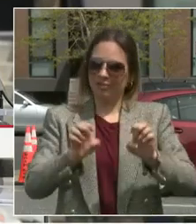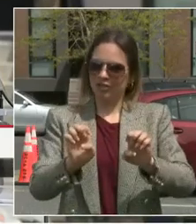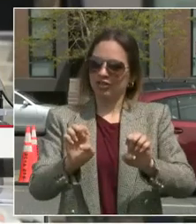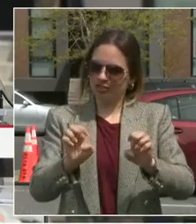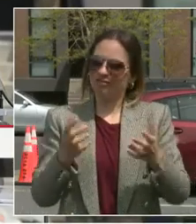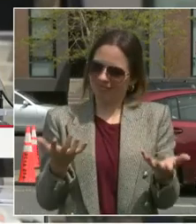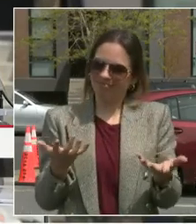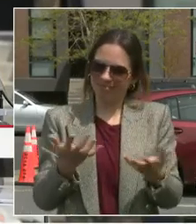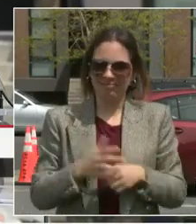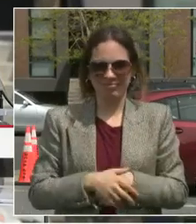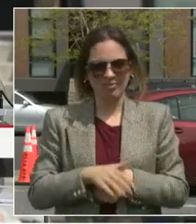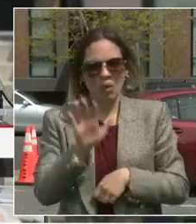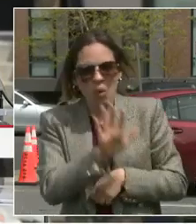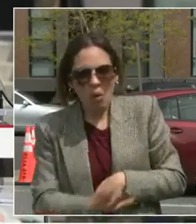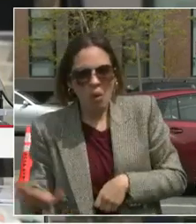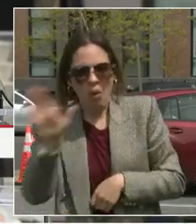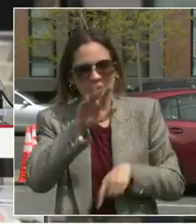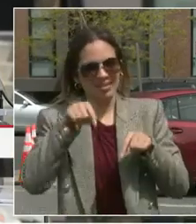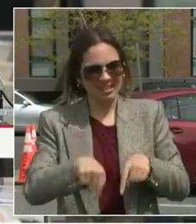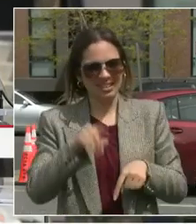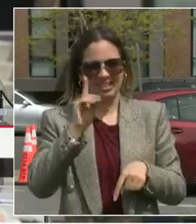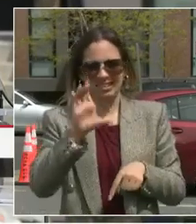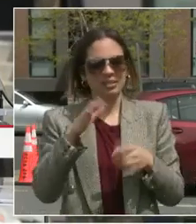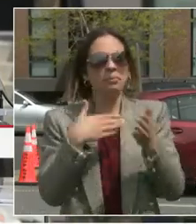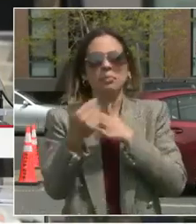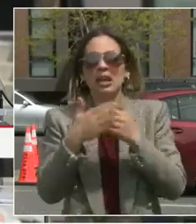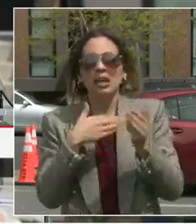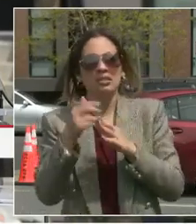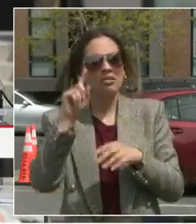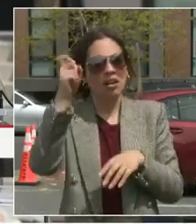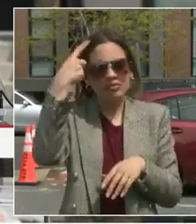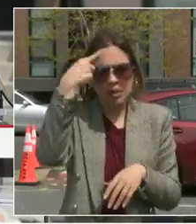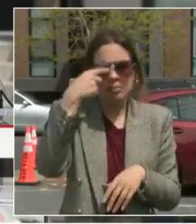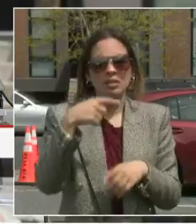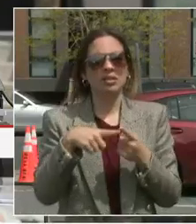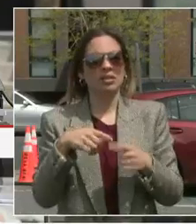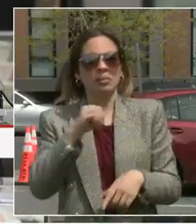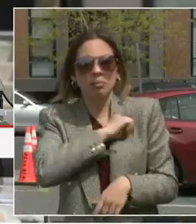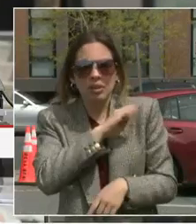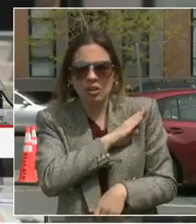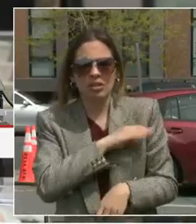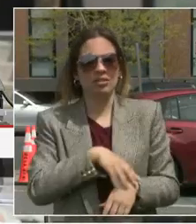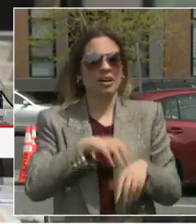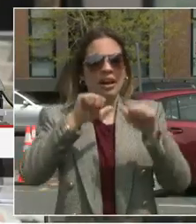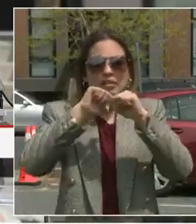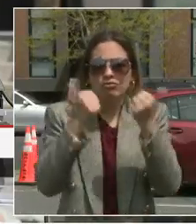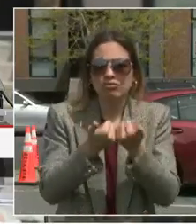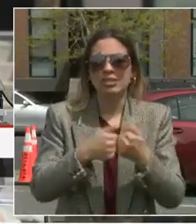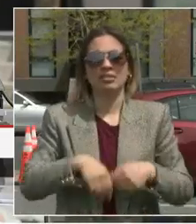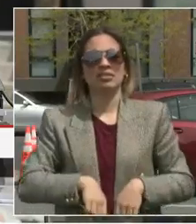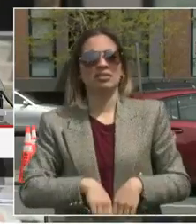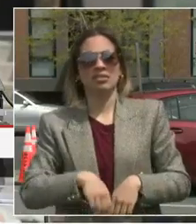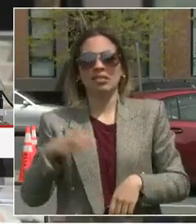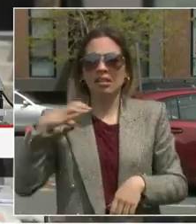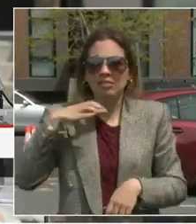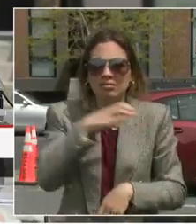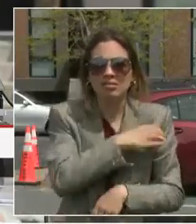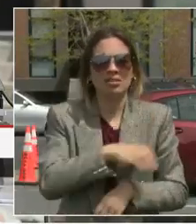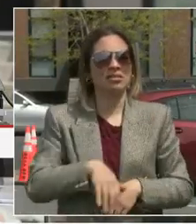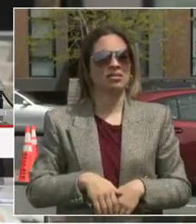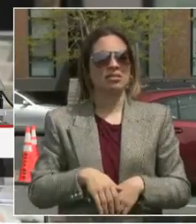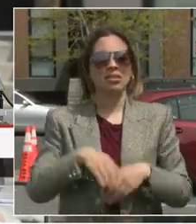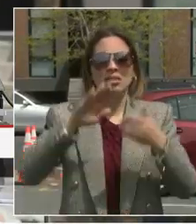in the District of Columbia, whether it's our government, our mayor, our agencies, our council, our